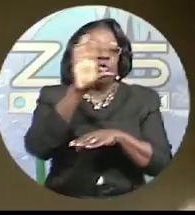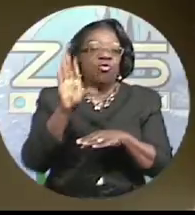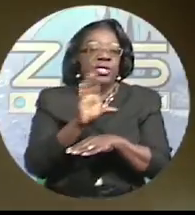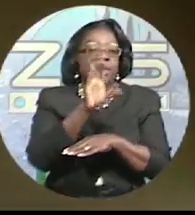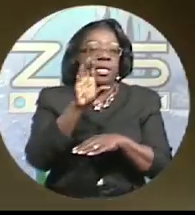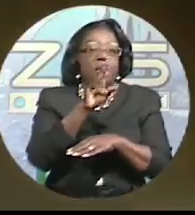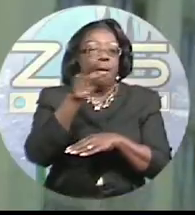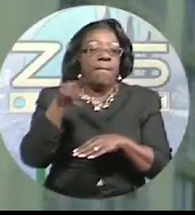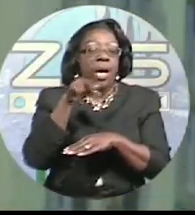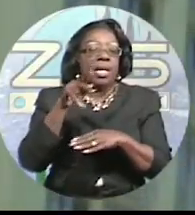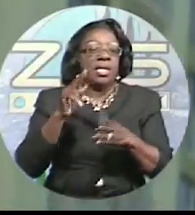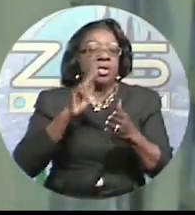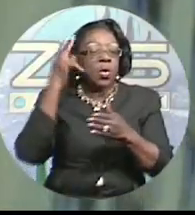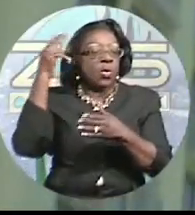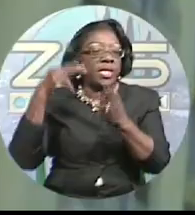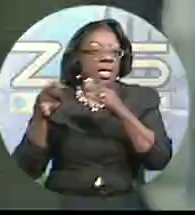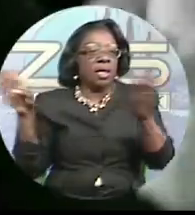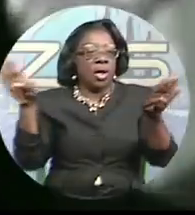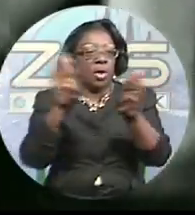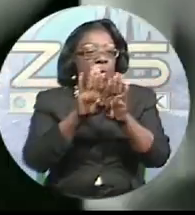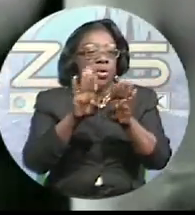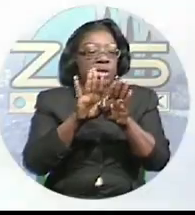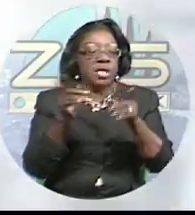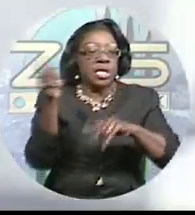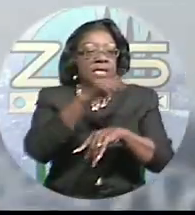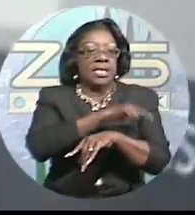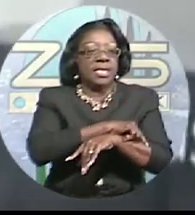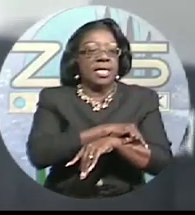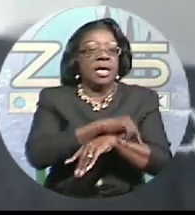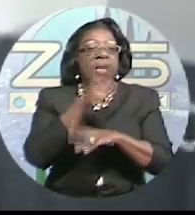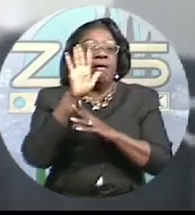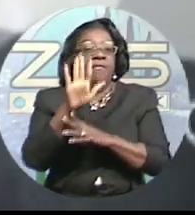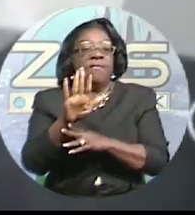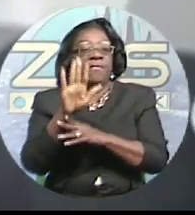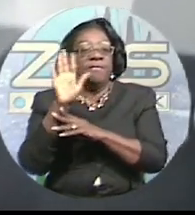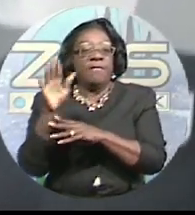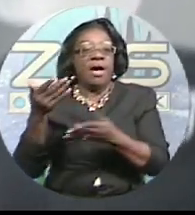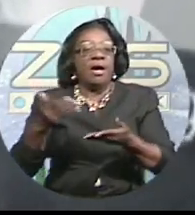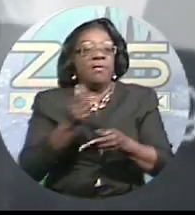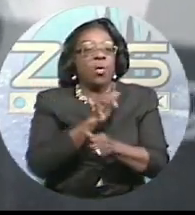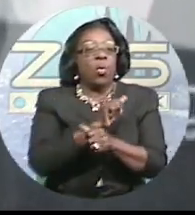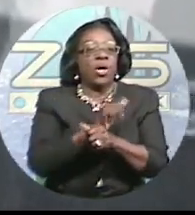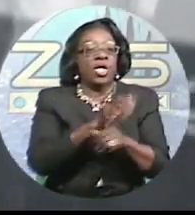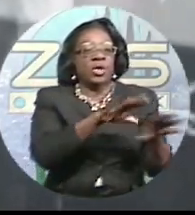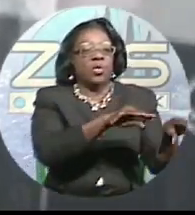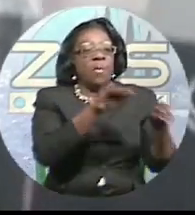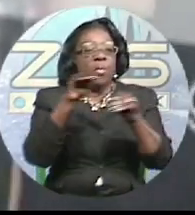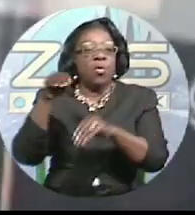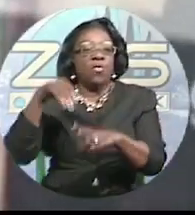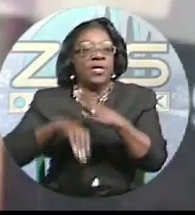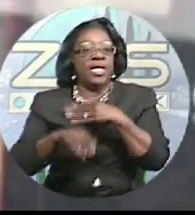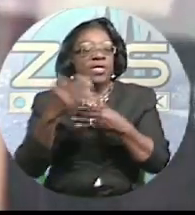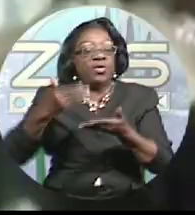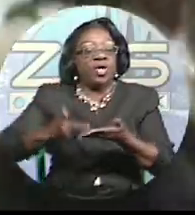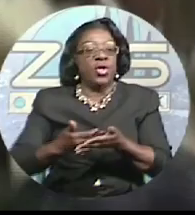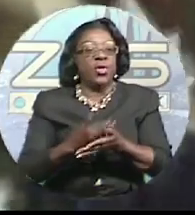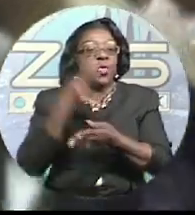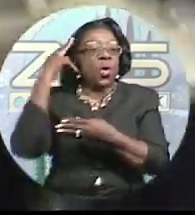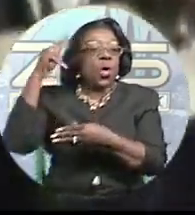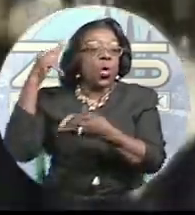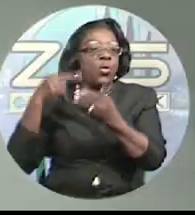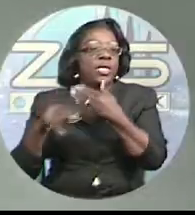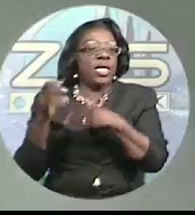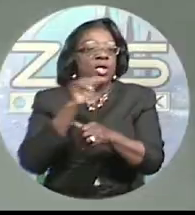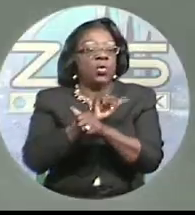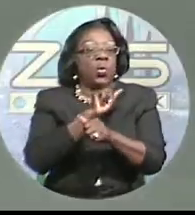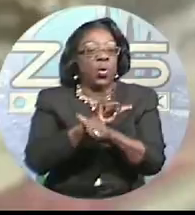today. That's right, Charisma. As a result, about 55 employees will move into new positions at the Baha Mar Casino and Hotel, which developers